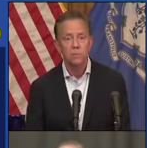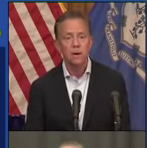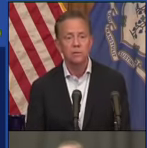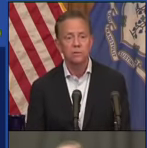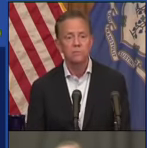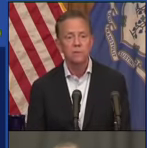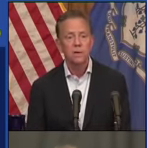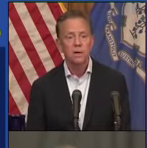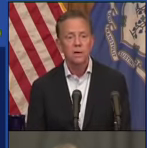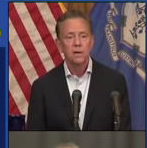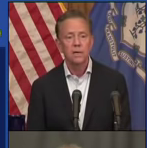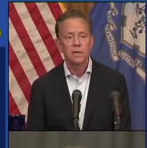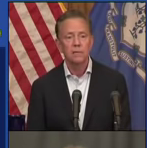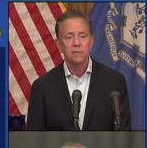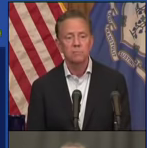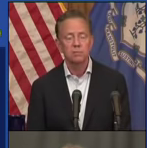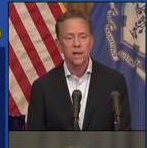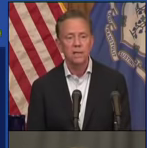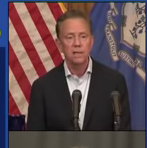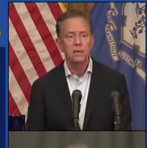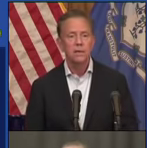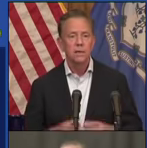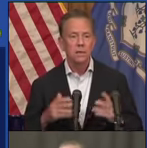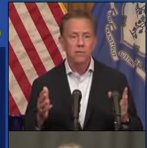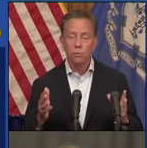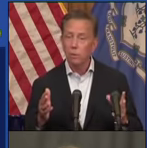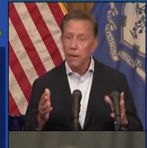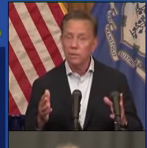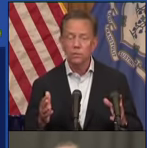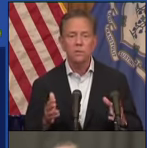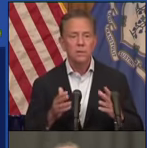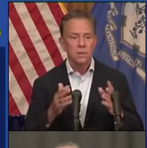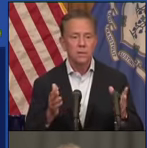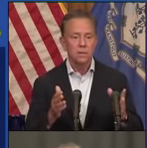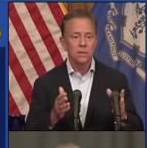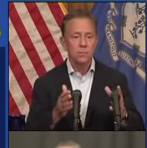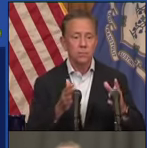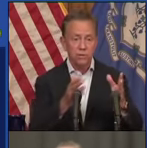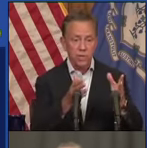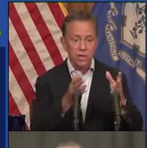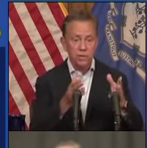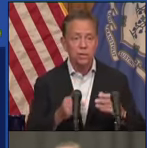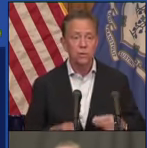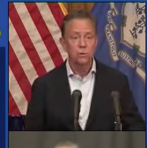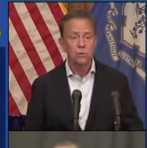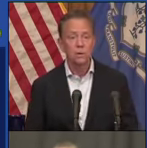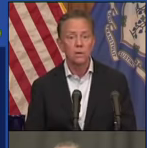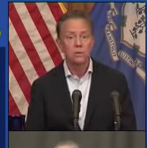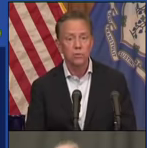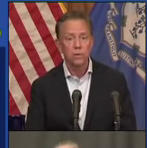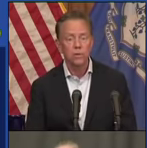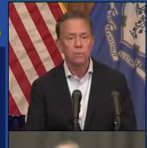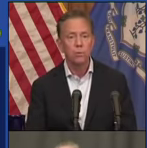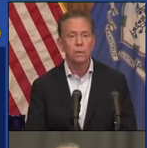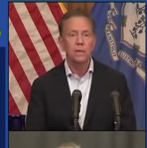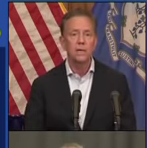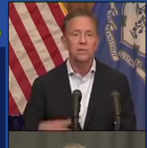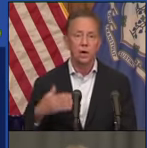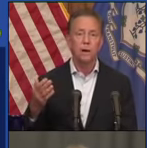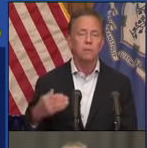tested positive. And sadly, it's a reminder that the number of states here who are trending